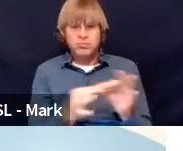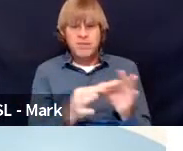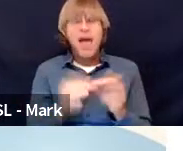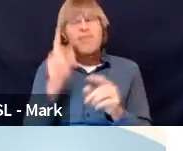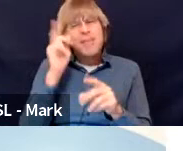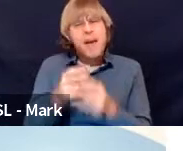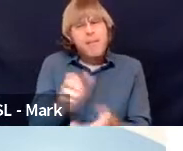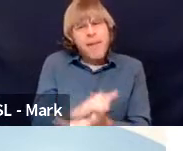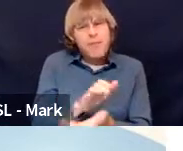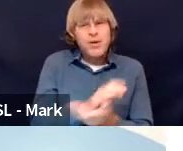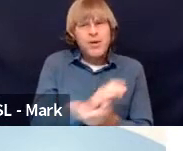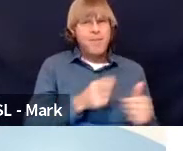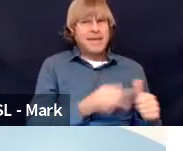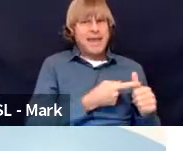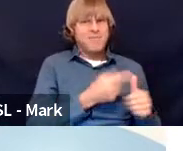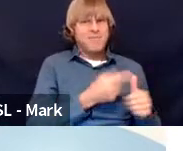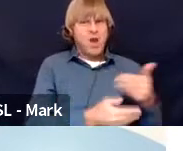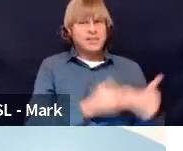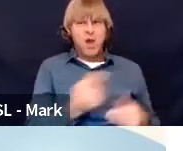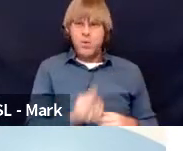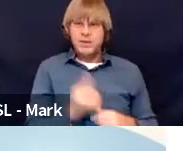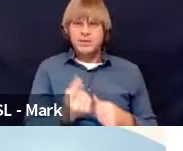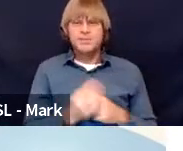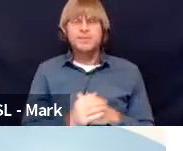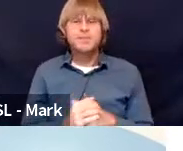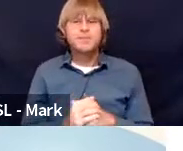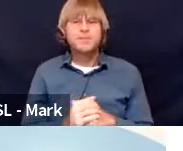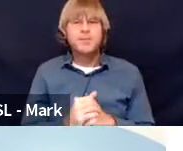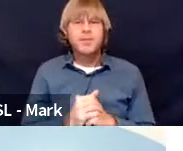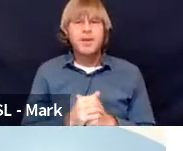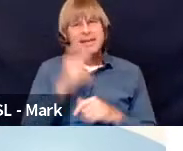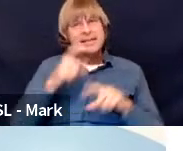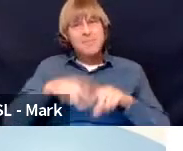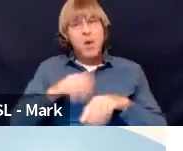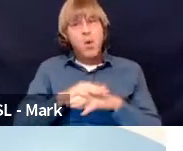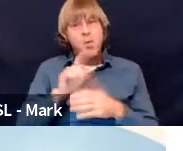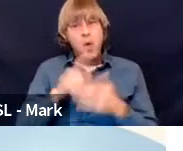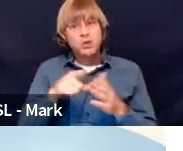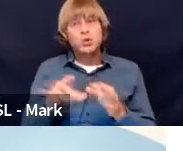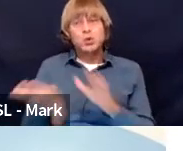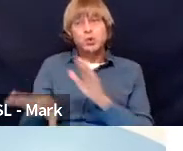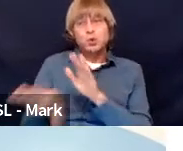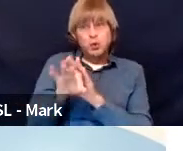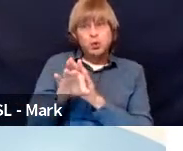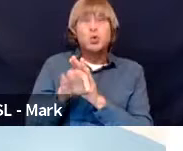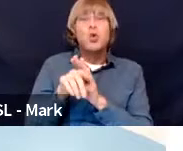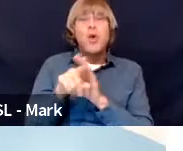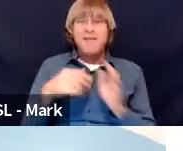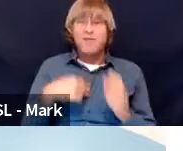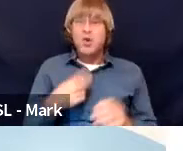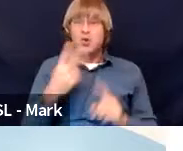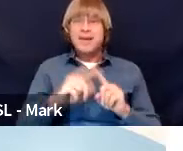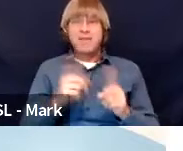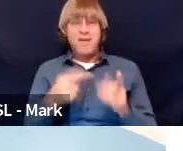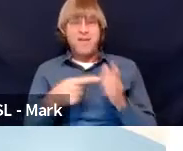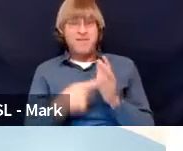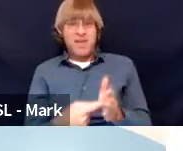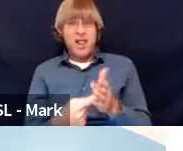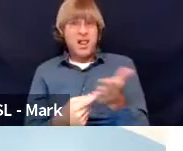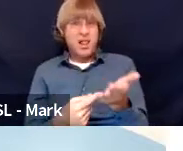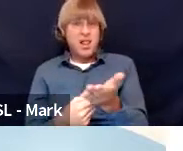about paper at the beginning of the process. Because depending upon what you choose, you have two very different